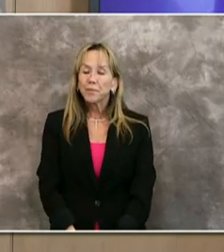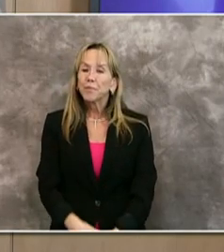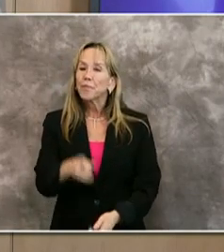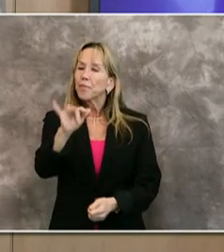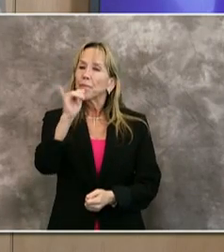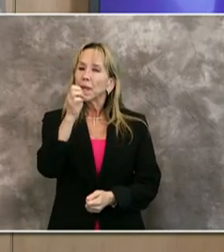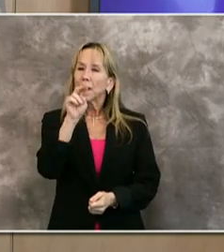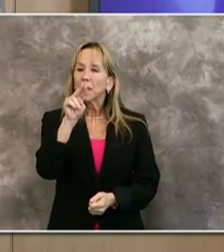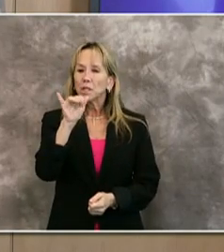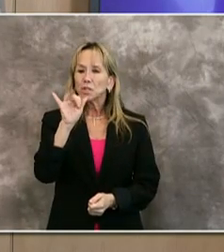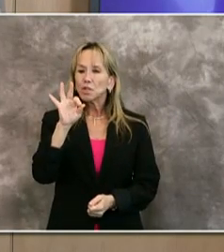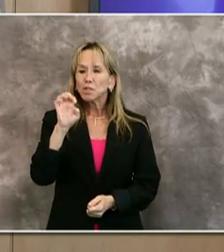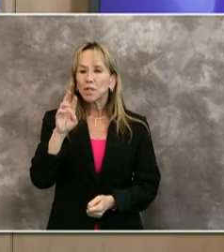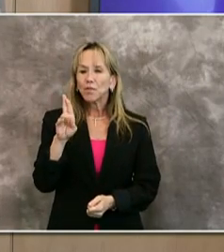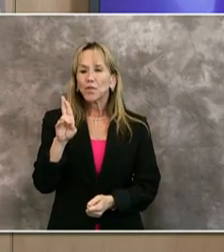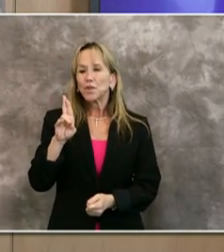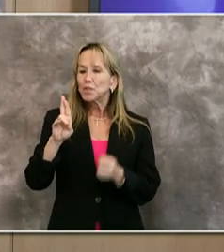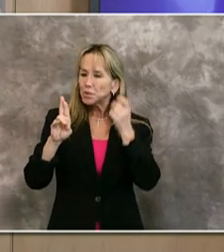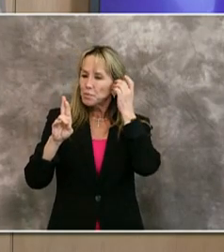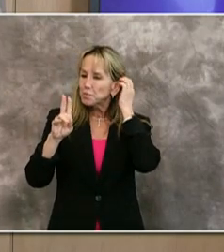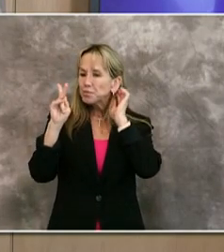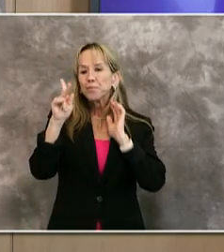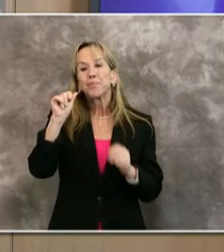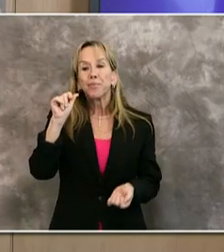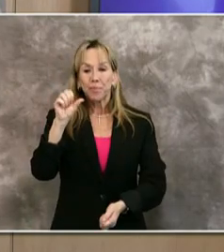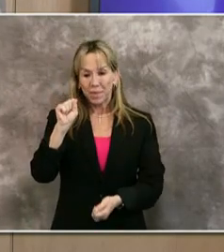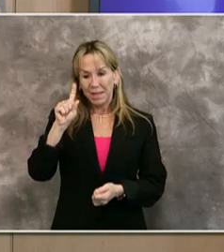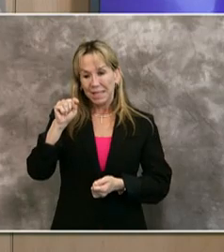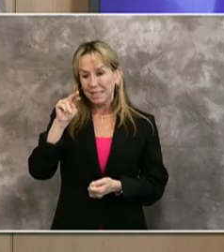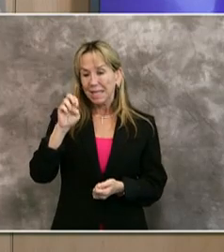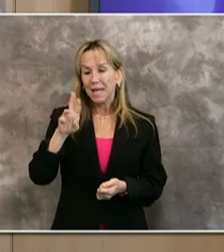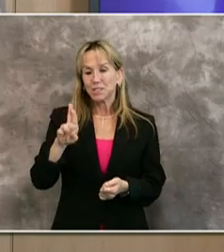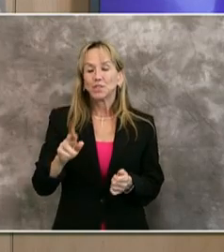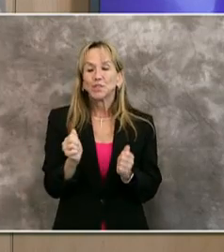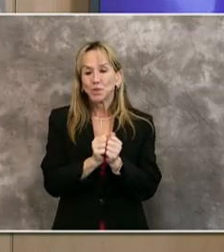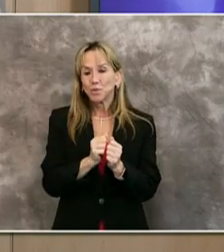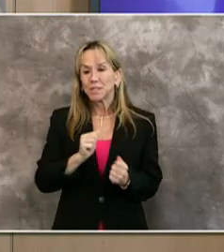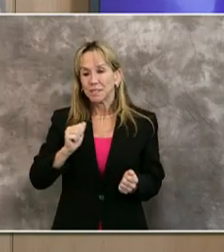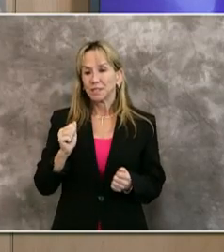Jennifer Kastner with ABC 10 News. Please state your question.